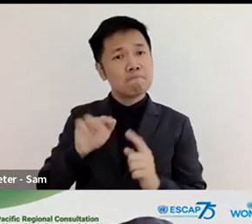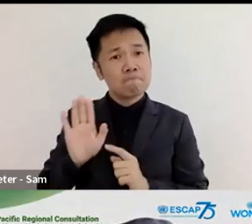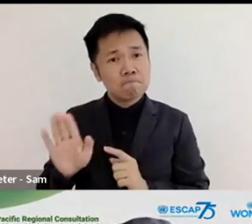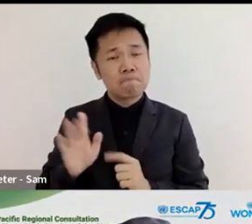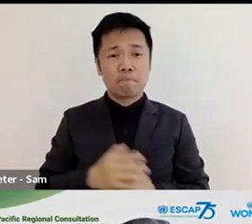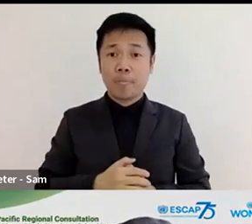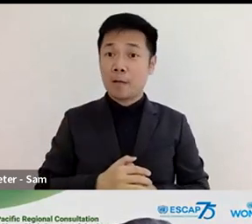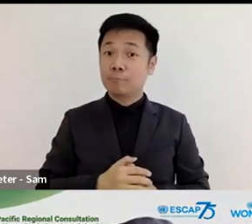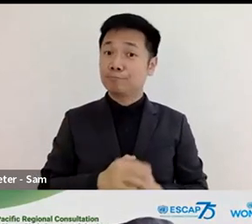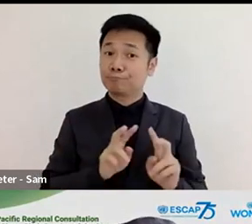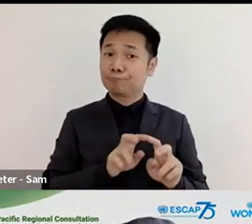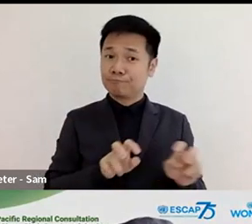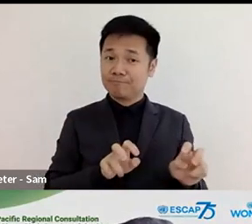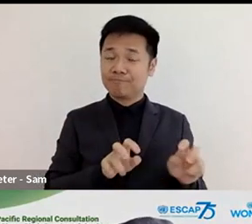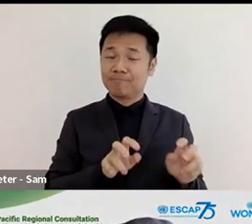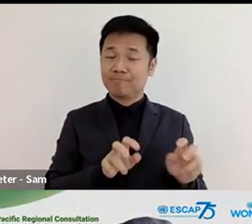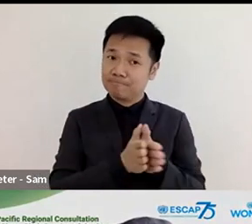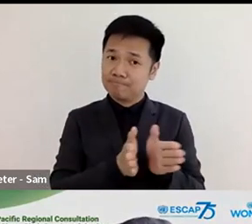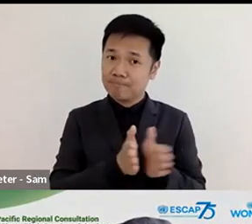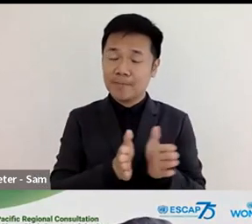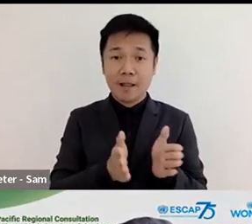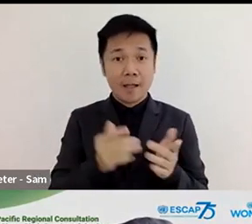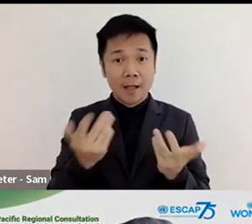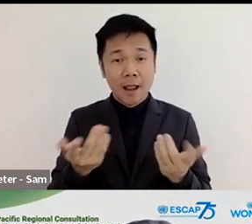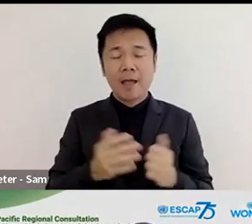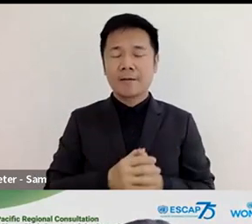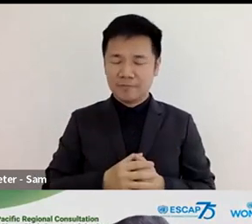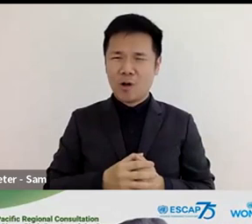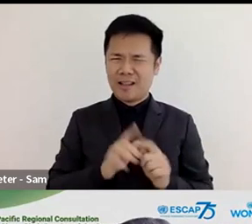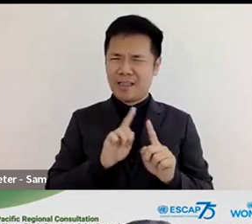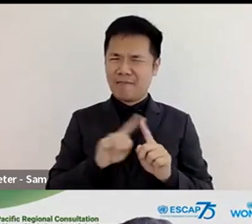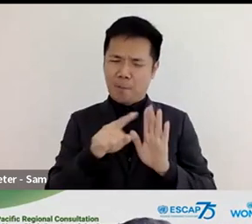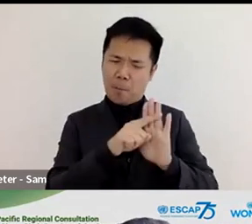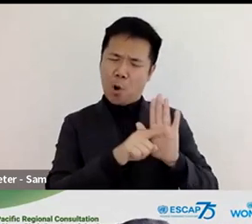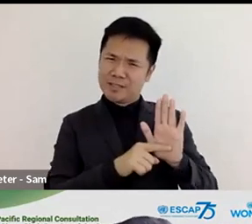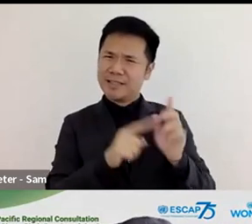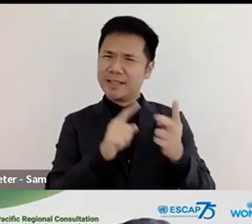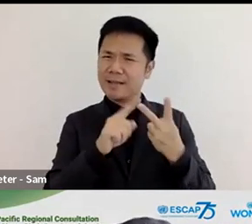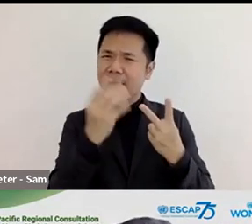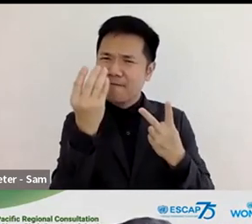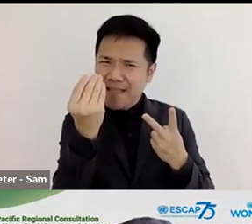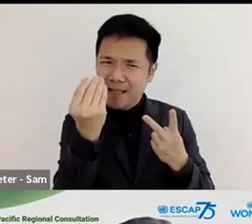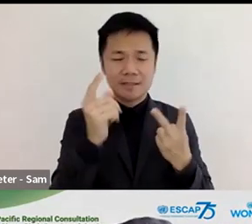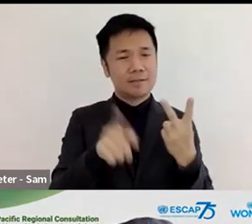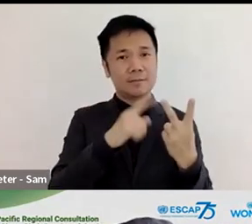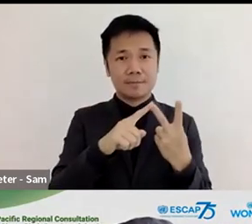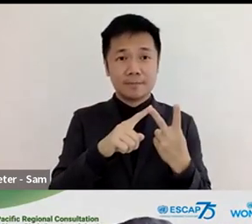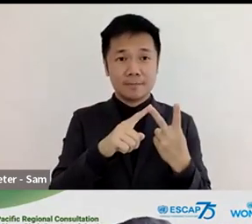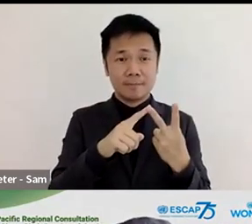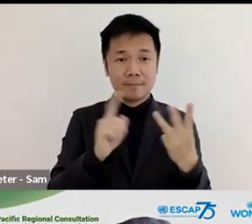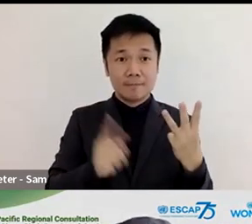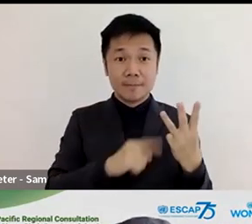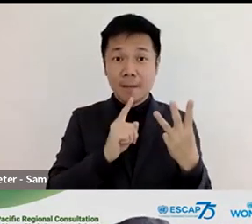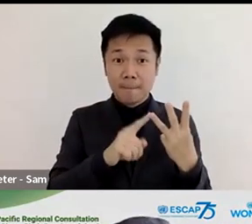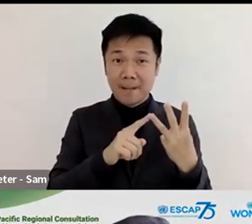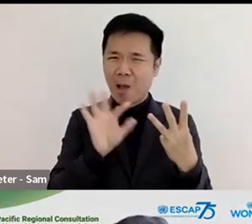member also highlighted the need in terms of the policy area, the financing area. So my